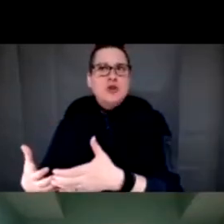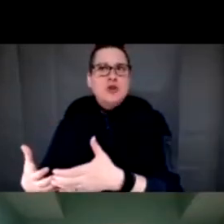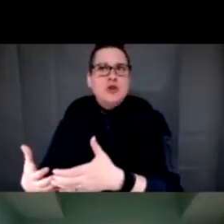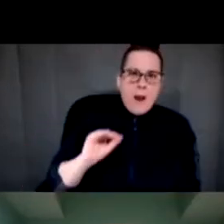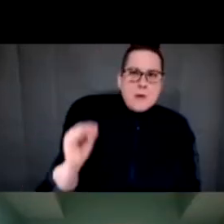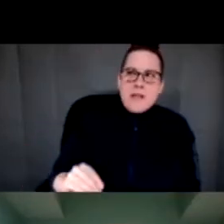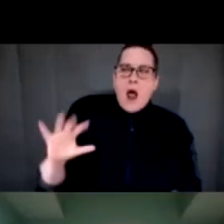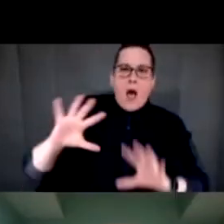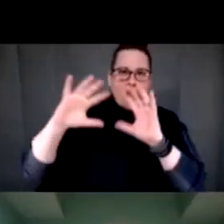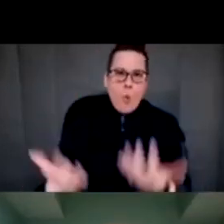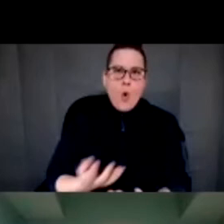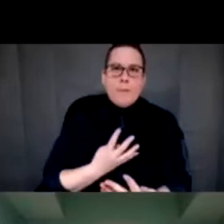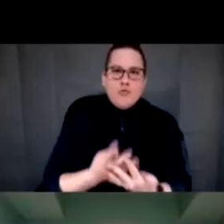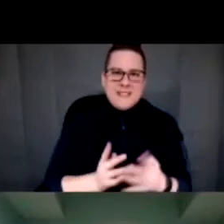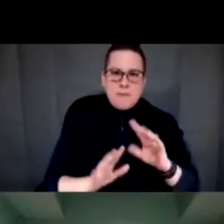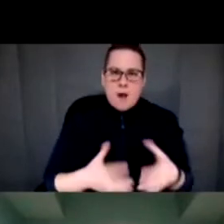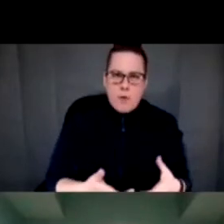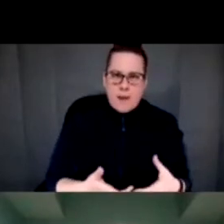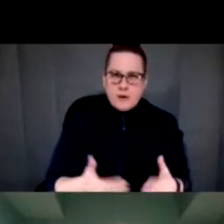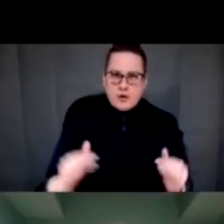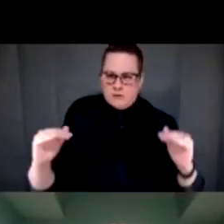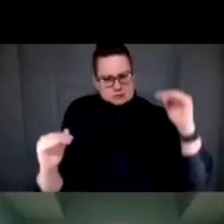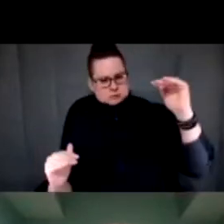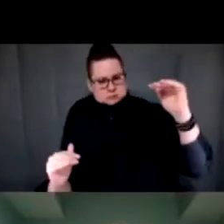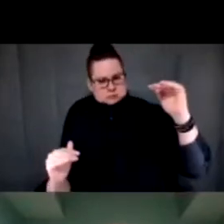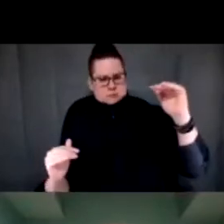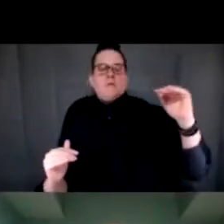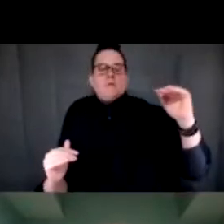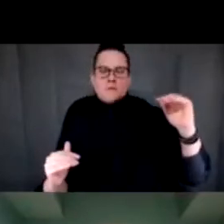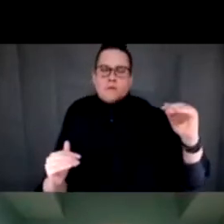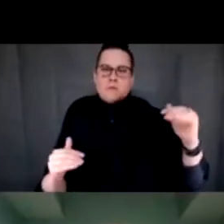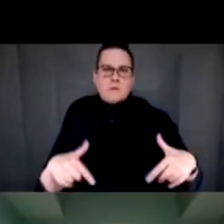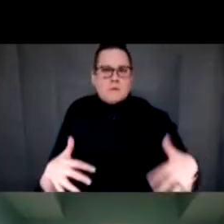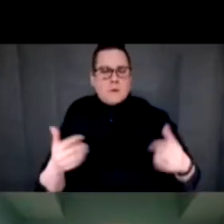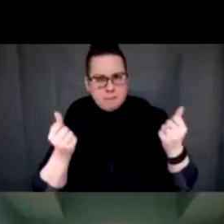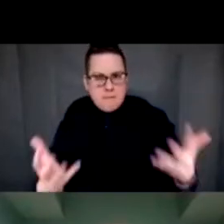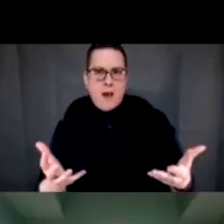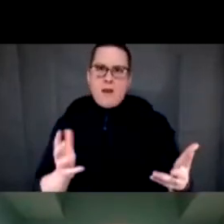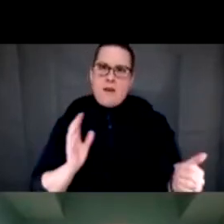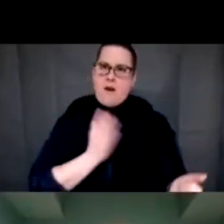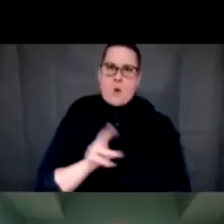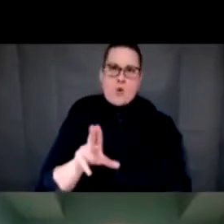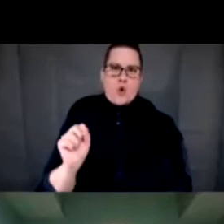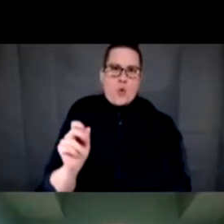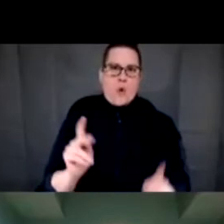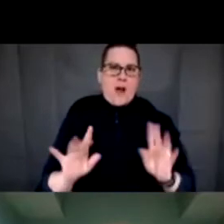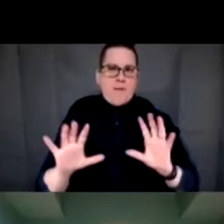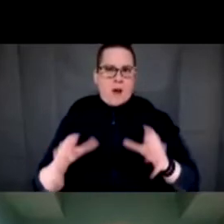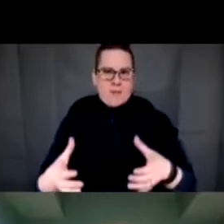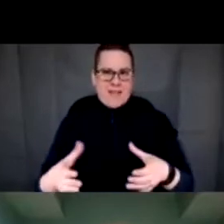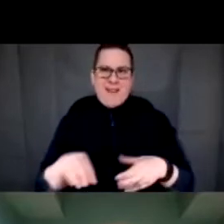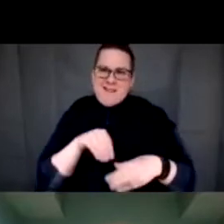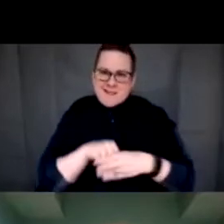the world's prison population. So a large number of our population is